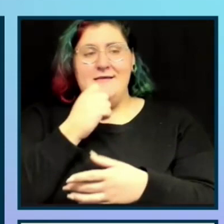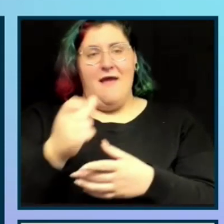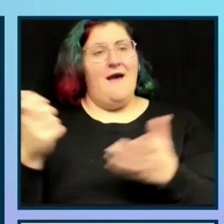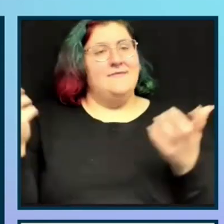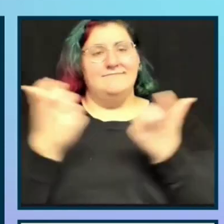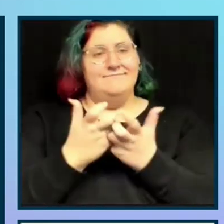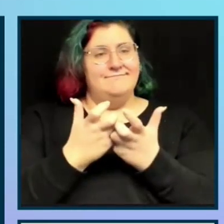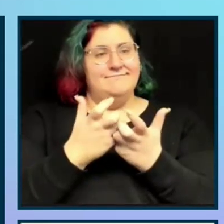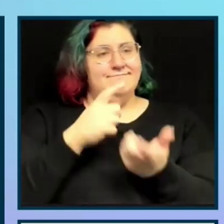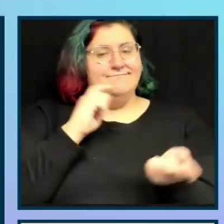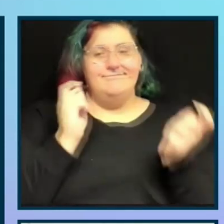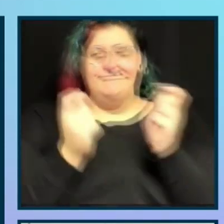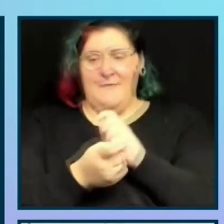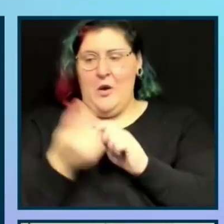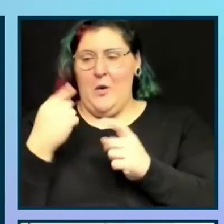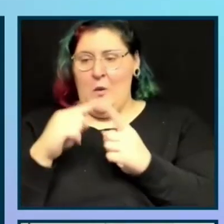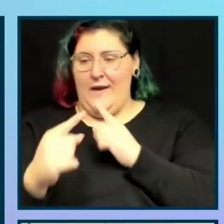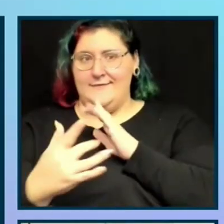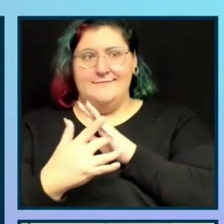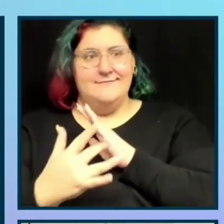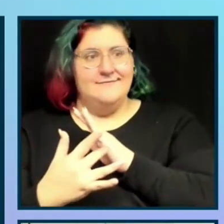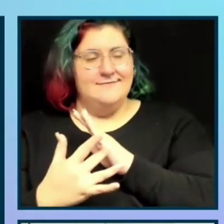triggers.